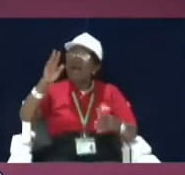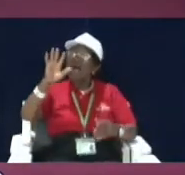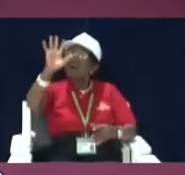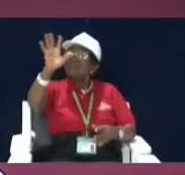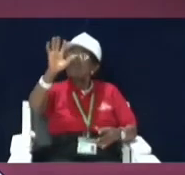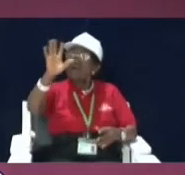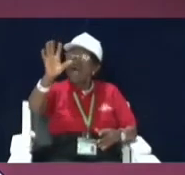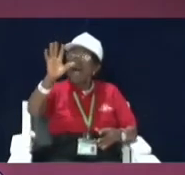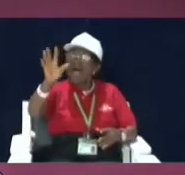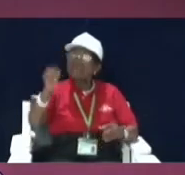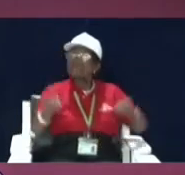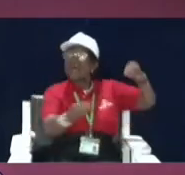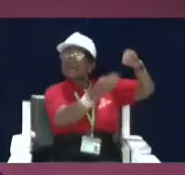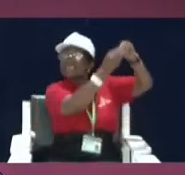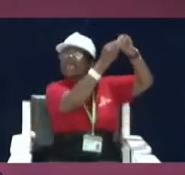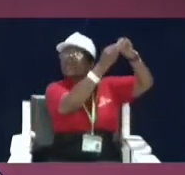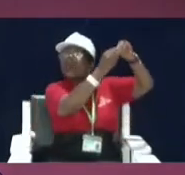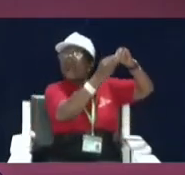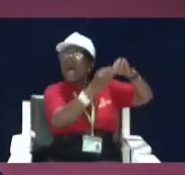Five extra.